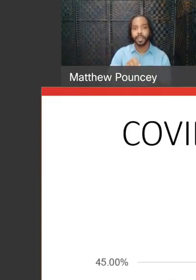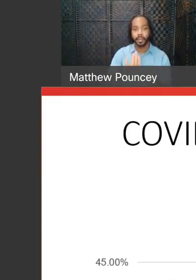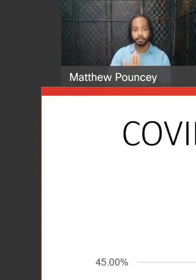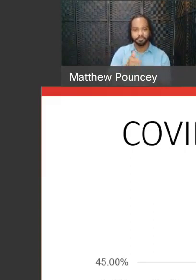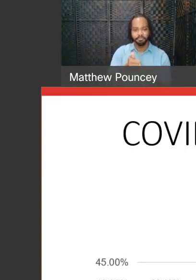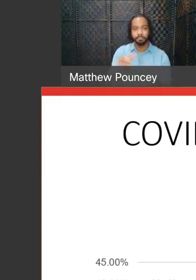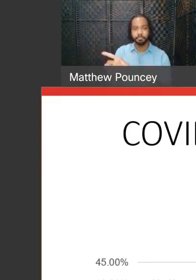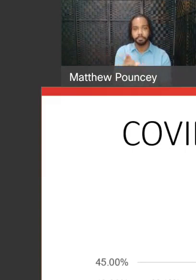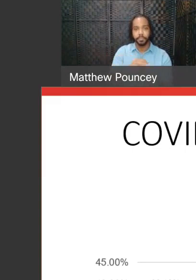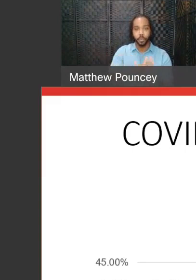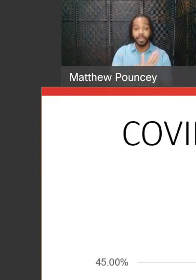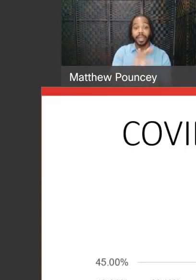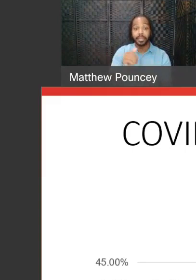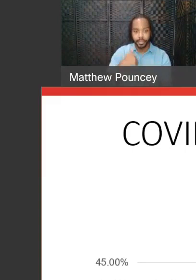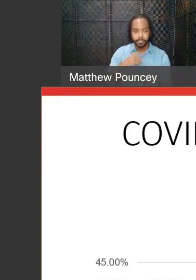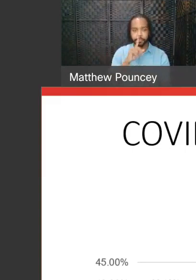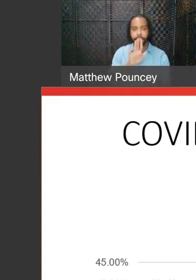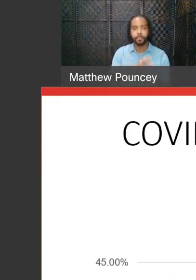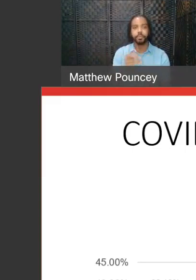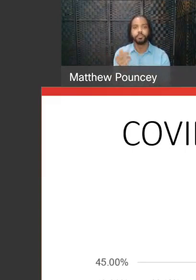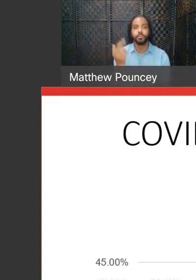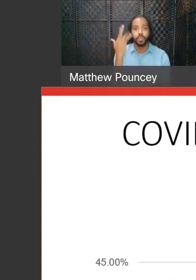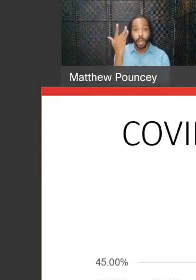contracted COVID and have a confirmed COVID death.